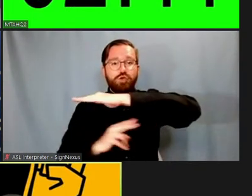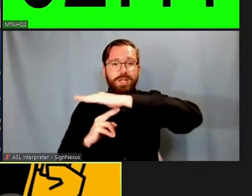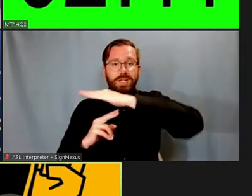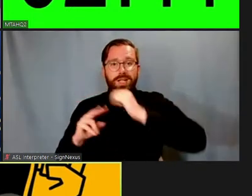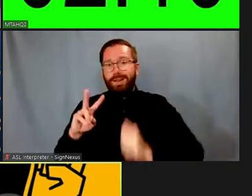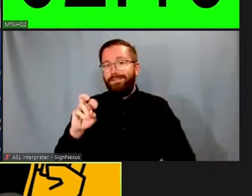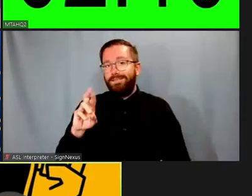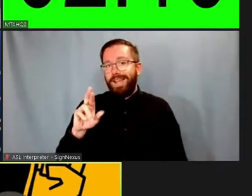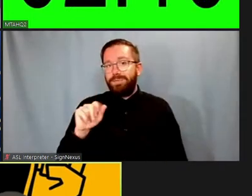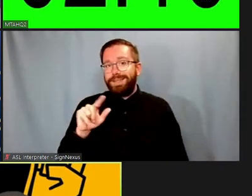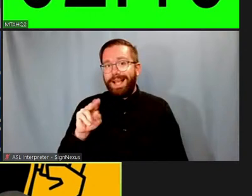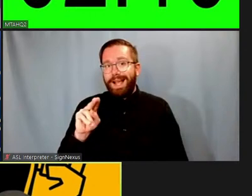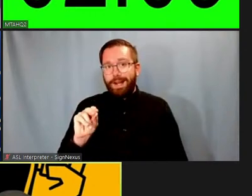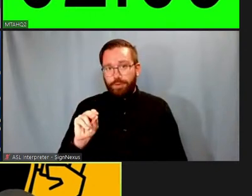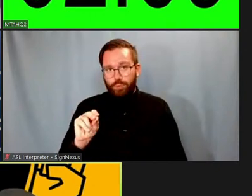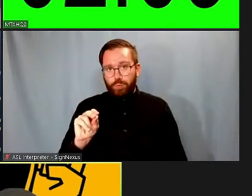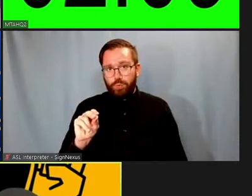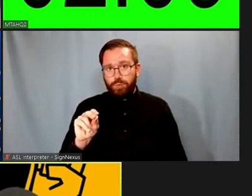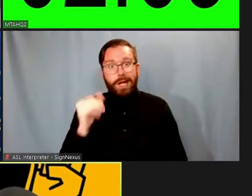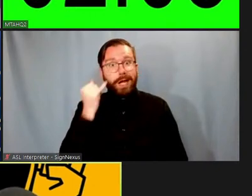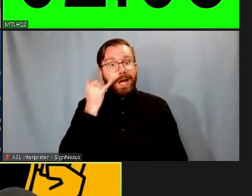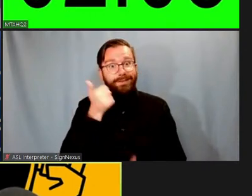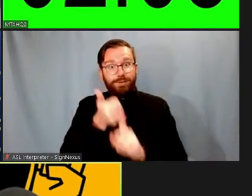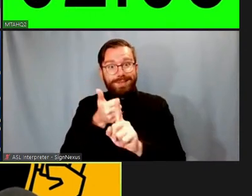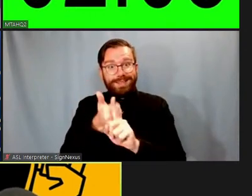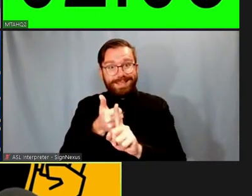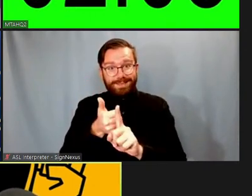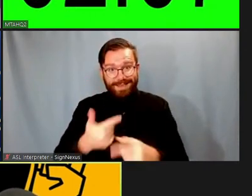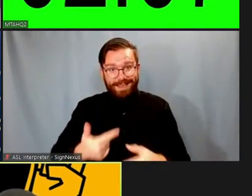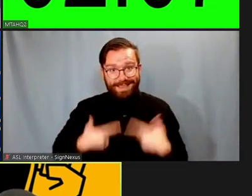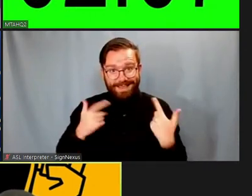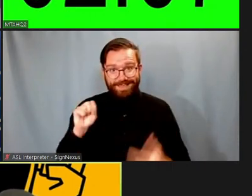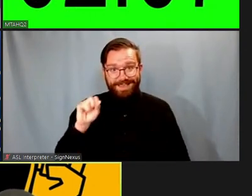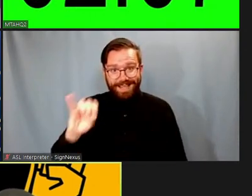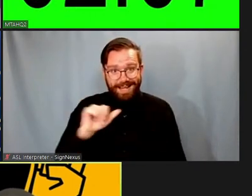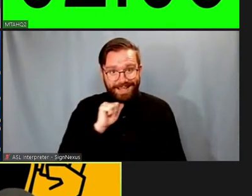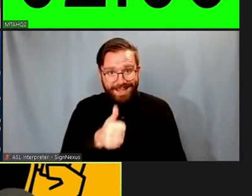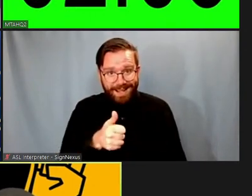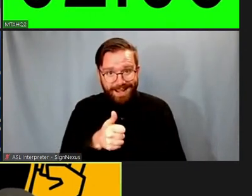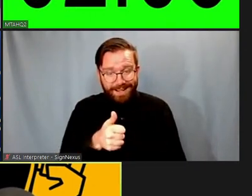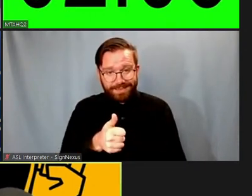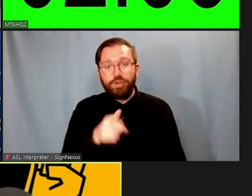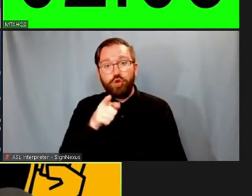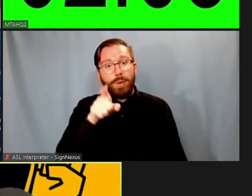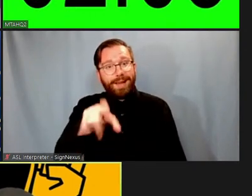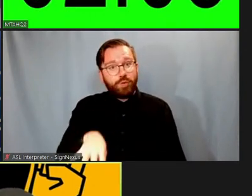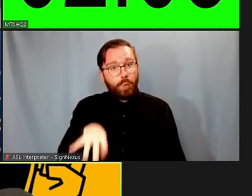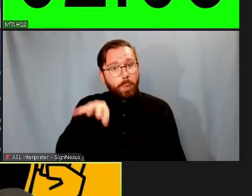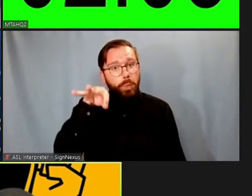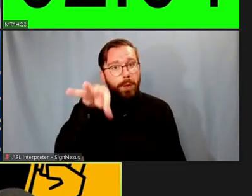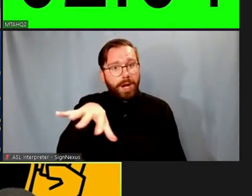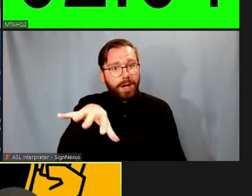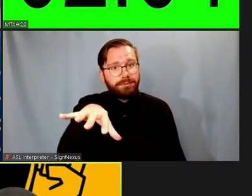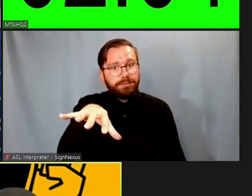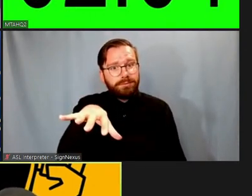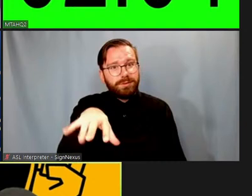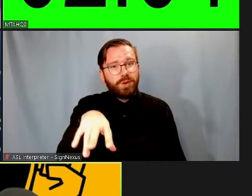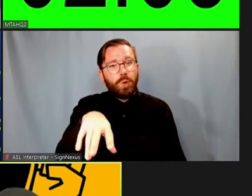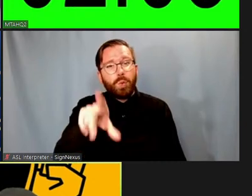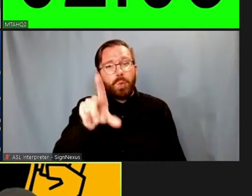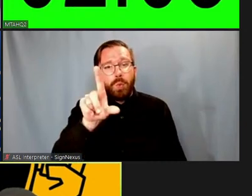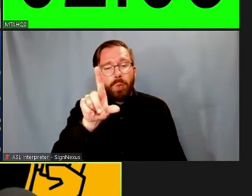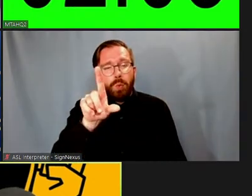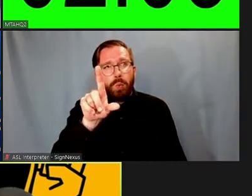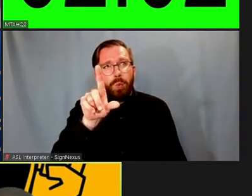if you're not a standalone resident you have to pay 20